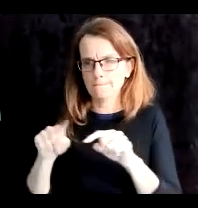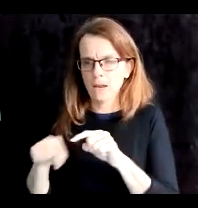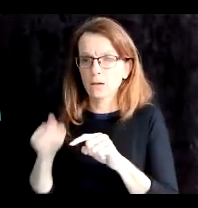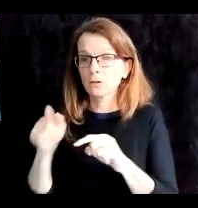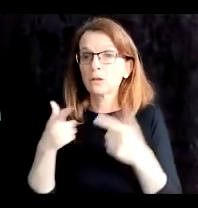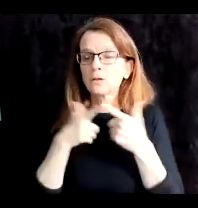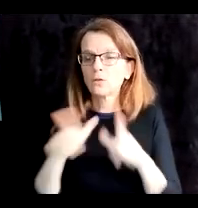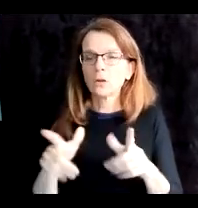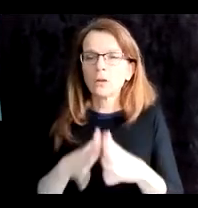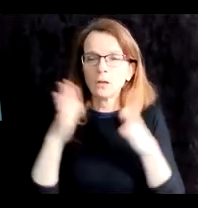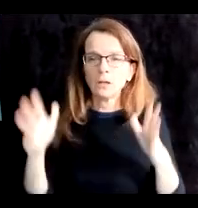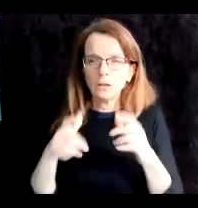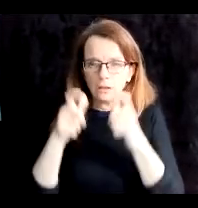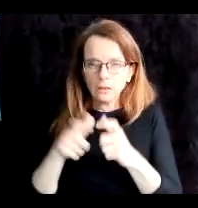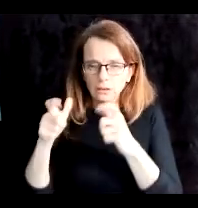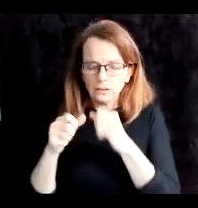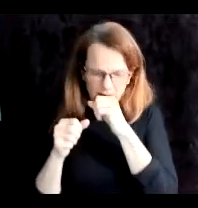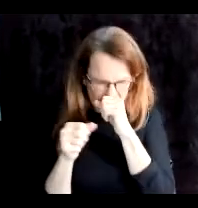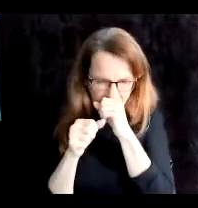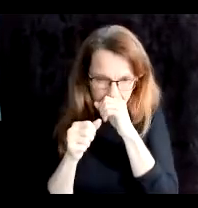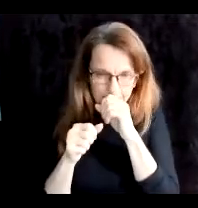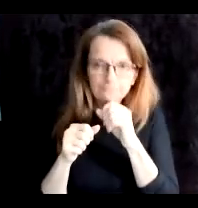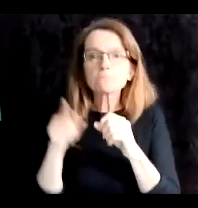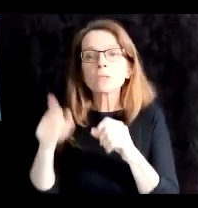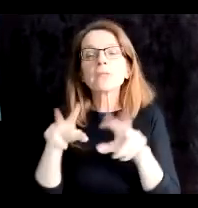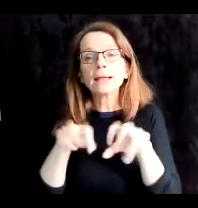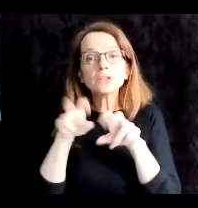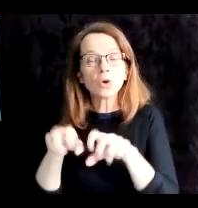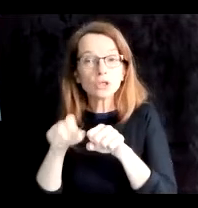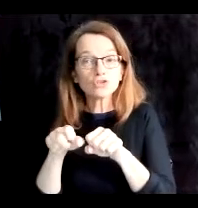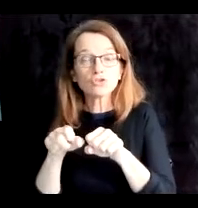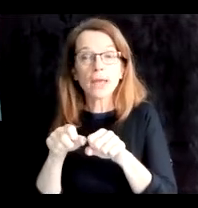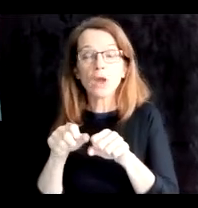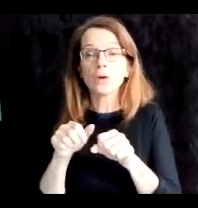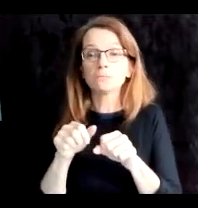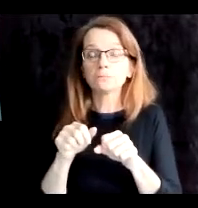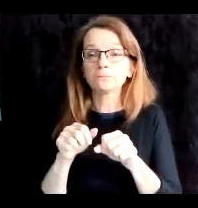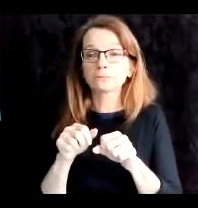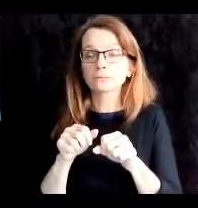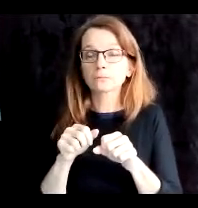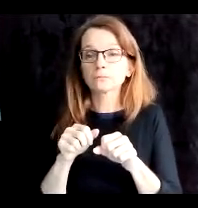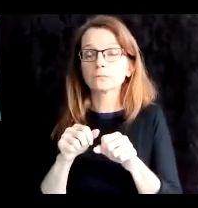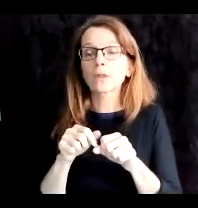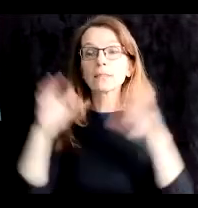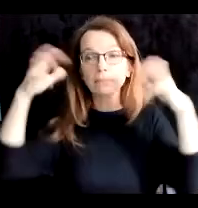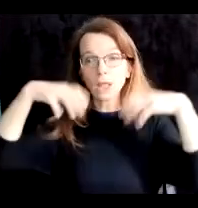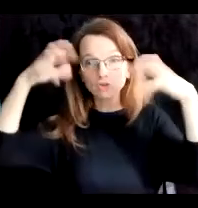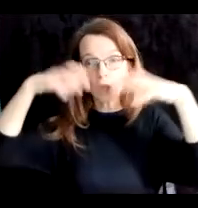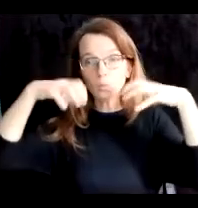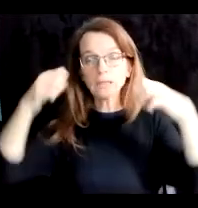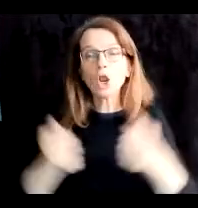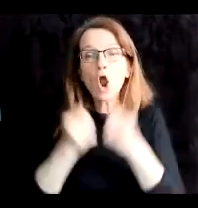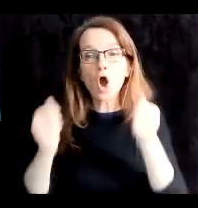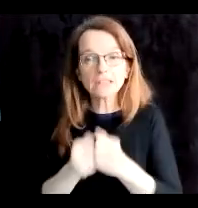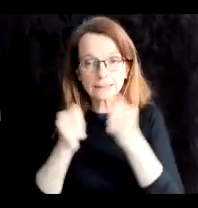Amazon woods and to destroy the forests. So deforestation in Brazil affects all of us. So what's going